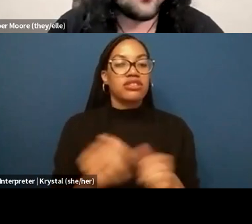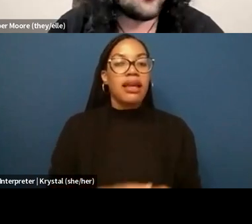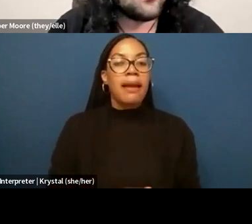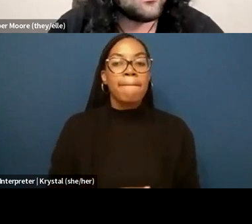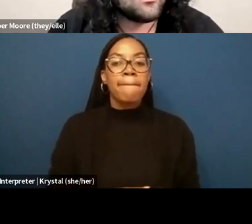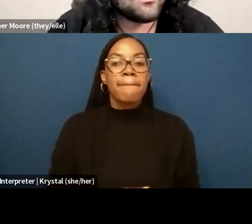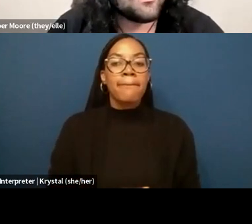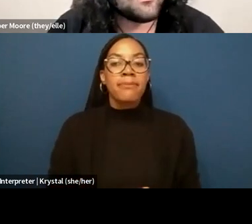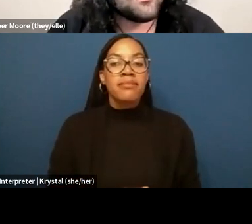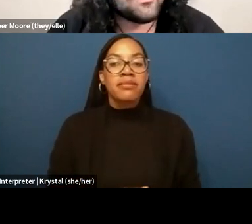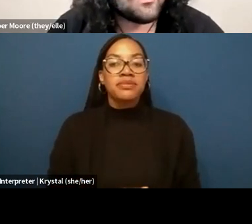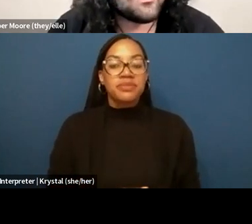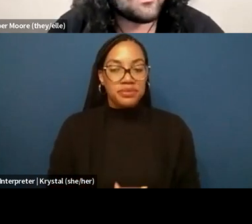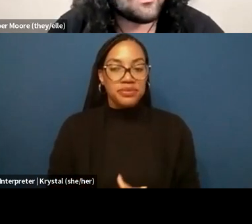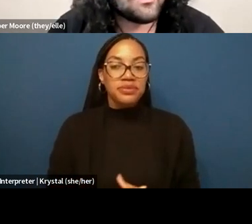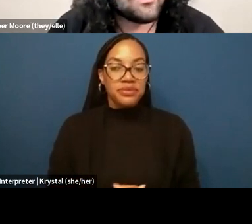the